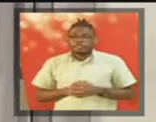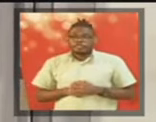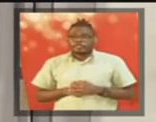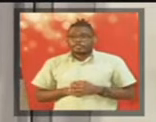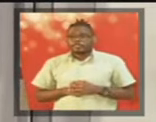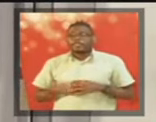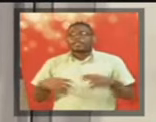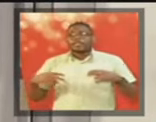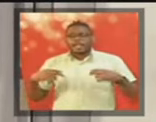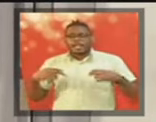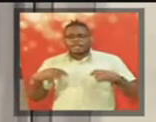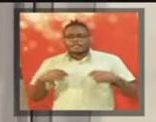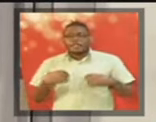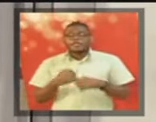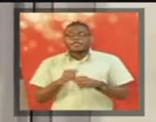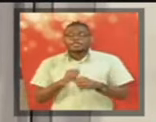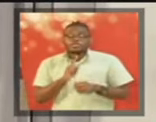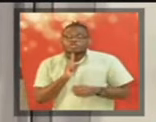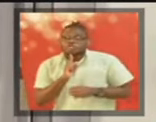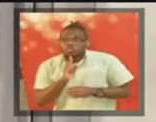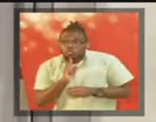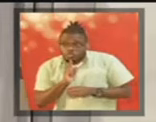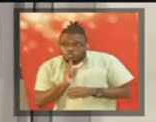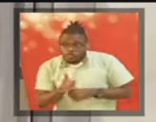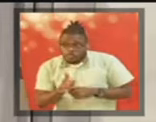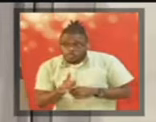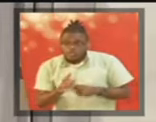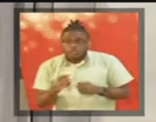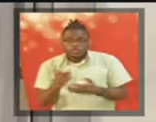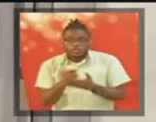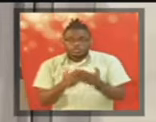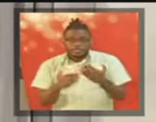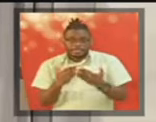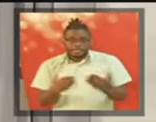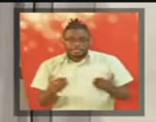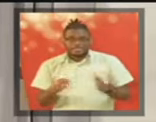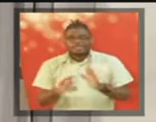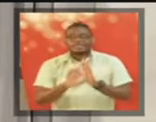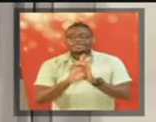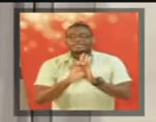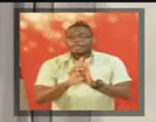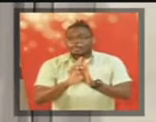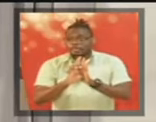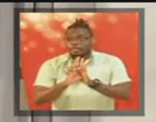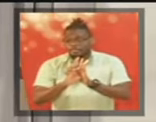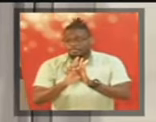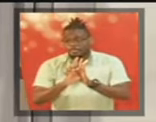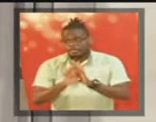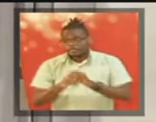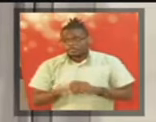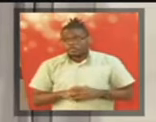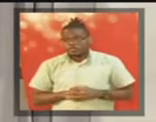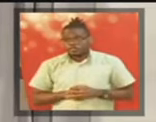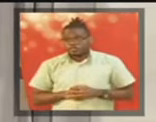know for a fact create aerosolization of this virus. For example, intubation is one such